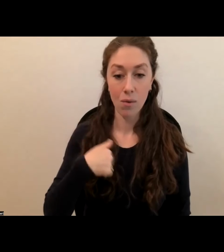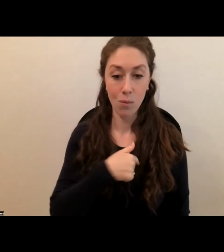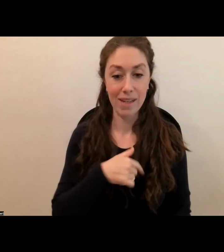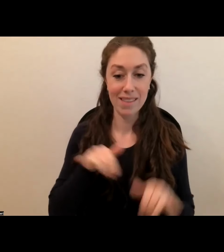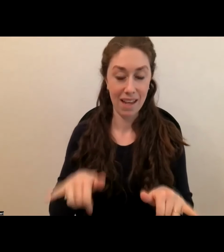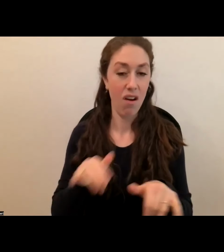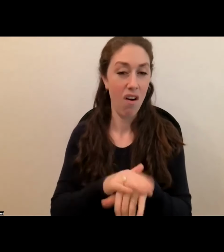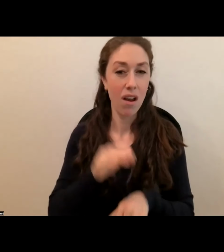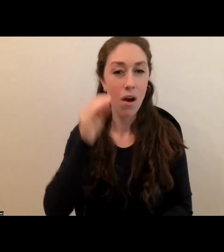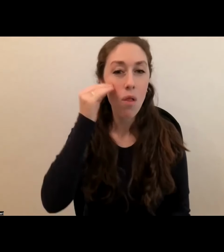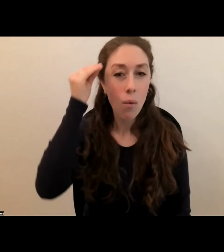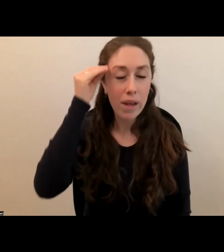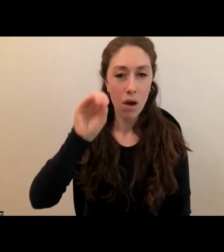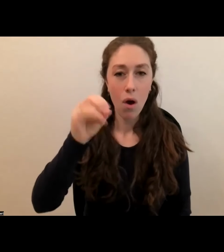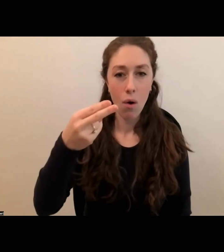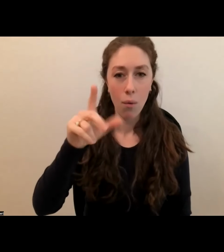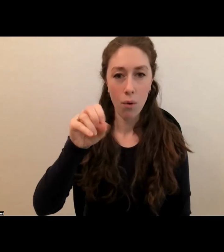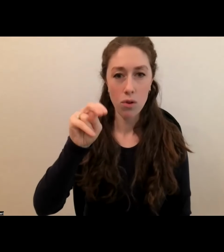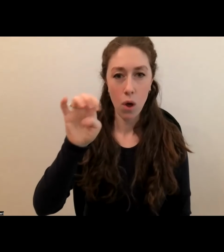Ohlone lands.